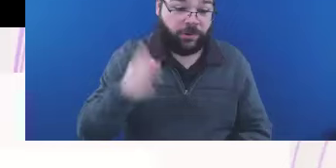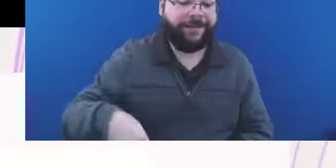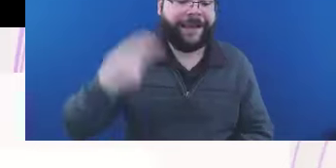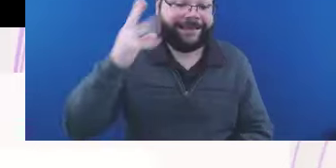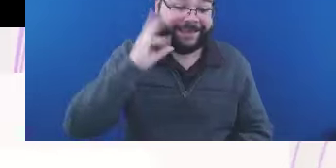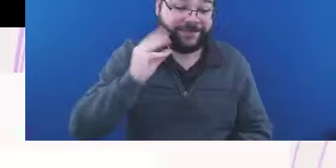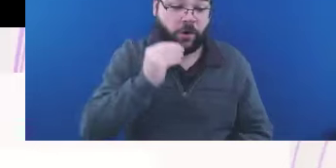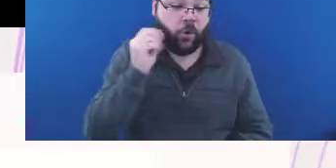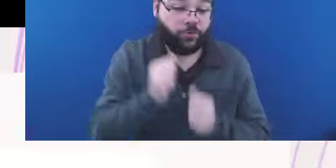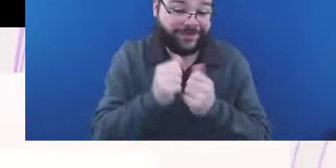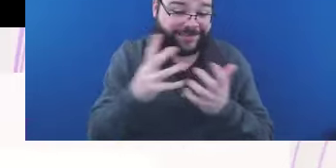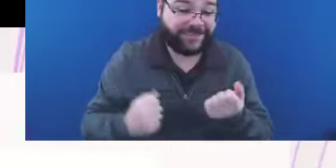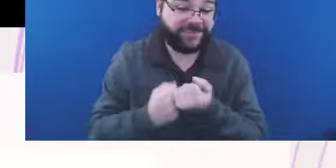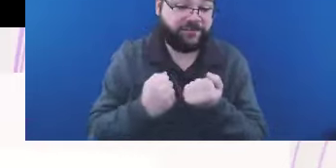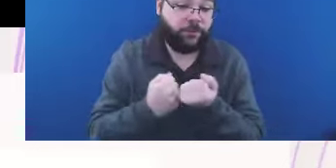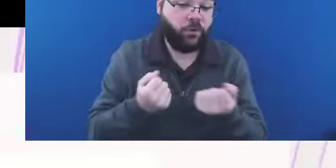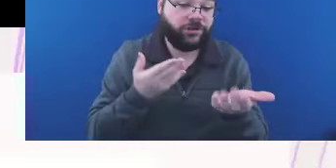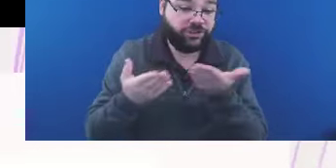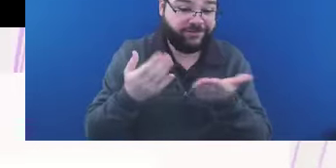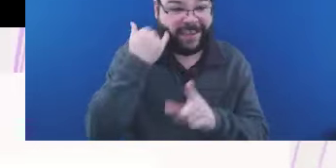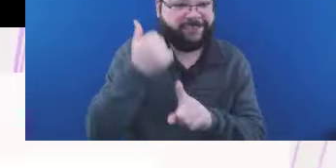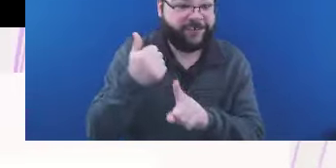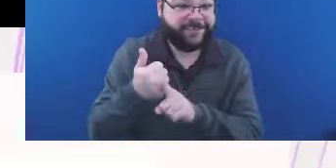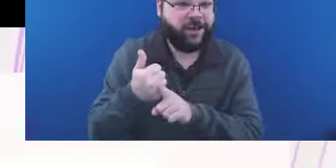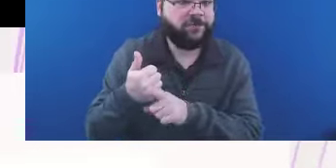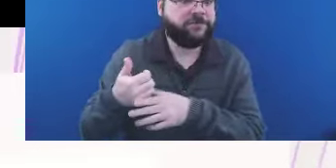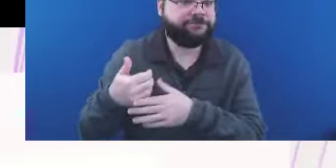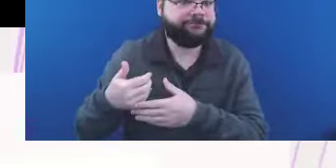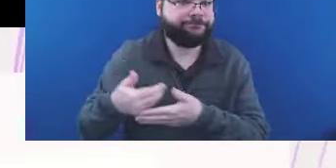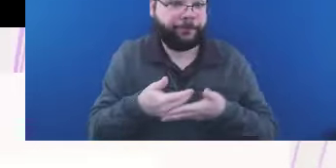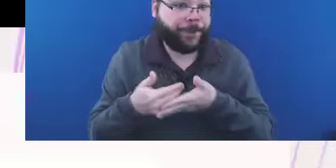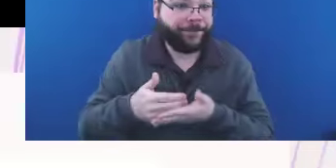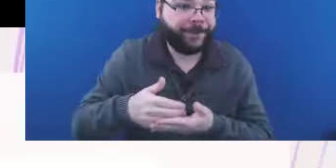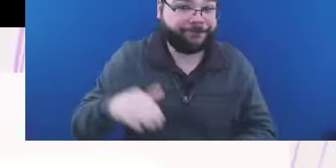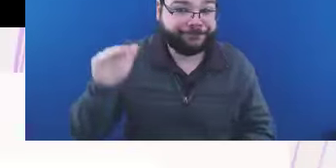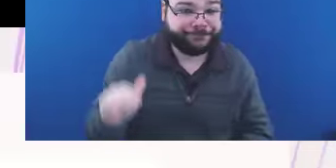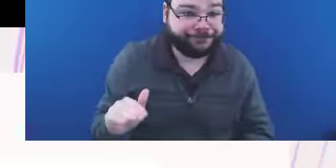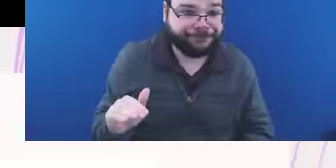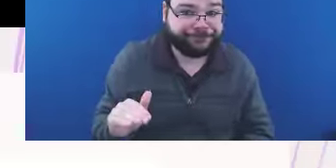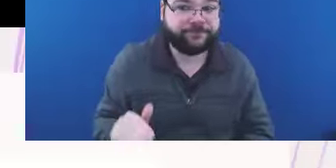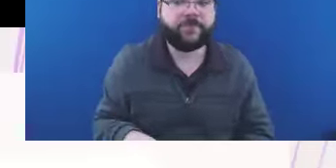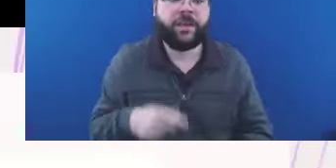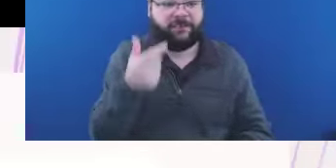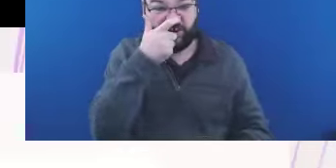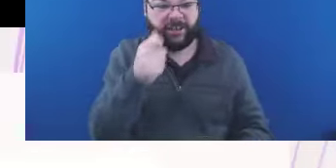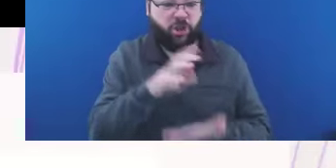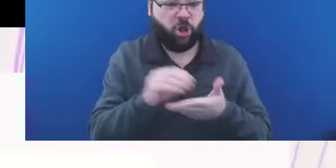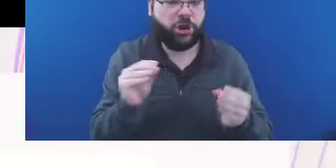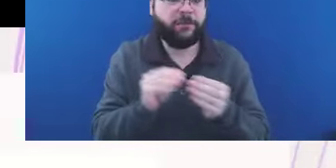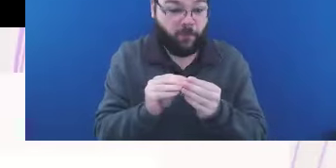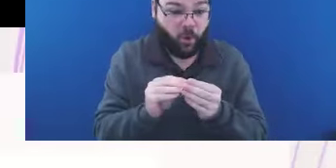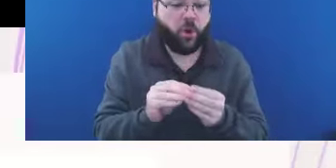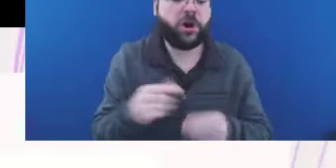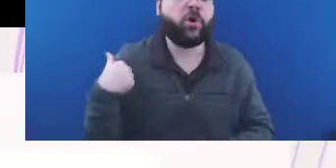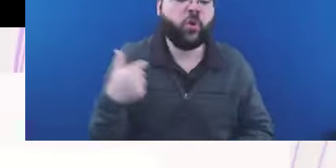housing support services as an infant. And if you're interested in learning more about that research, SchoolHouse Connection did a webinar